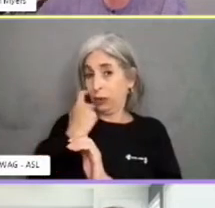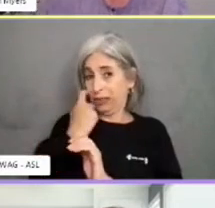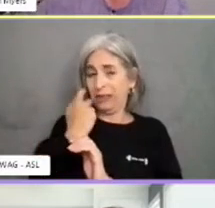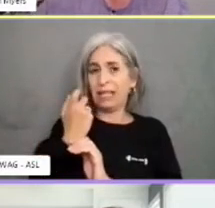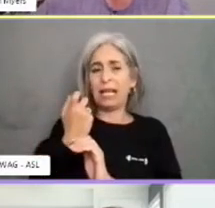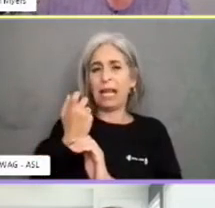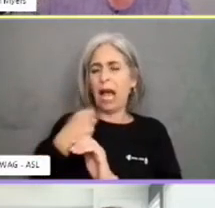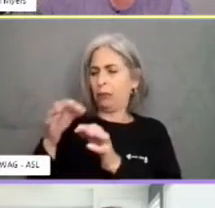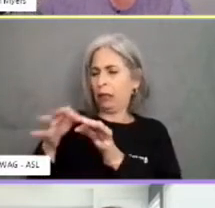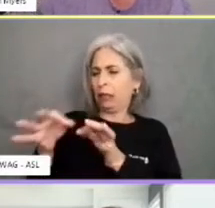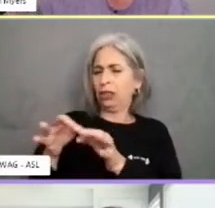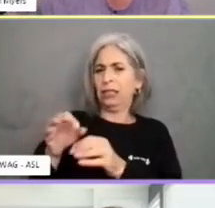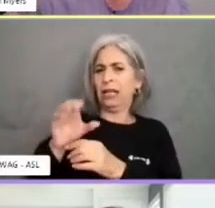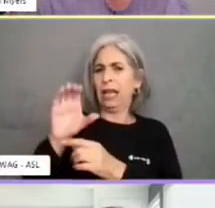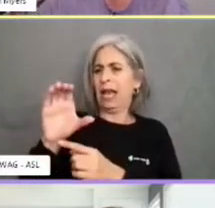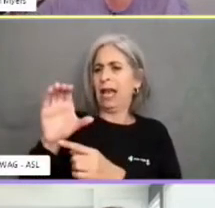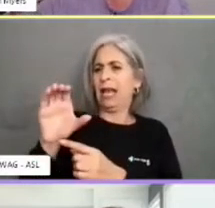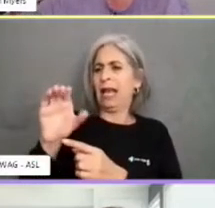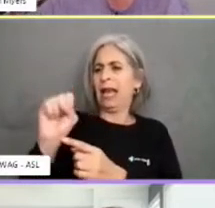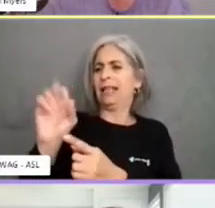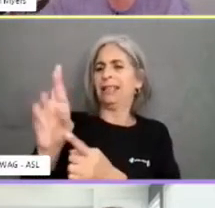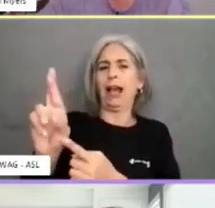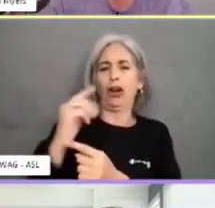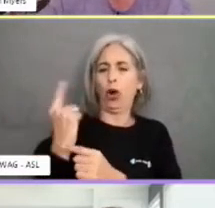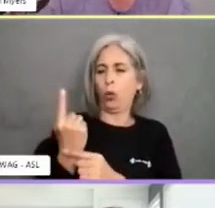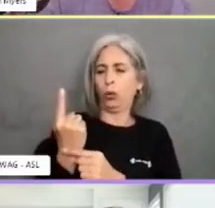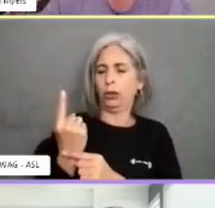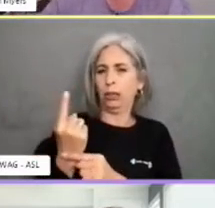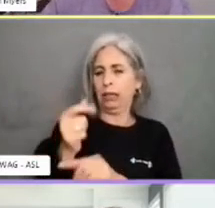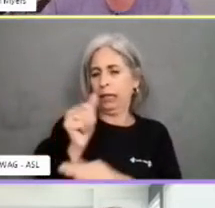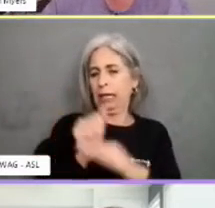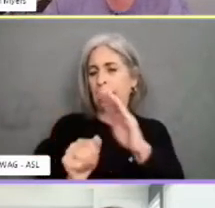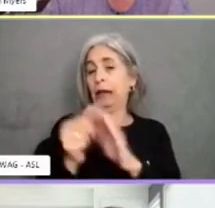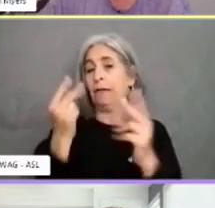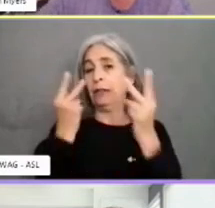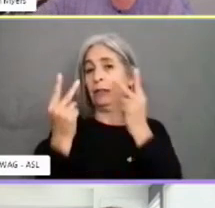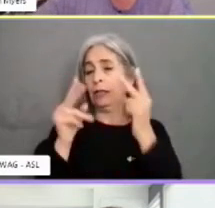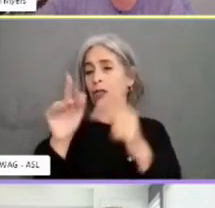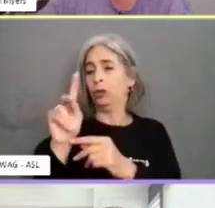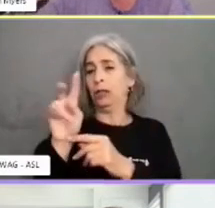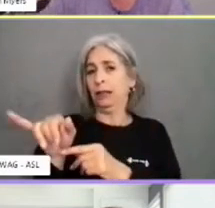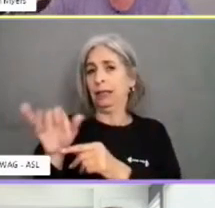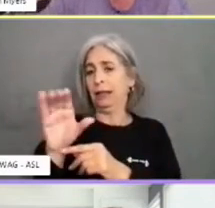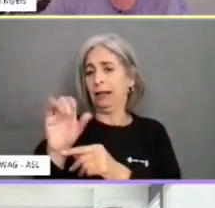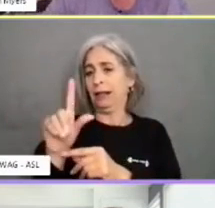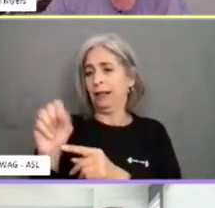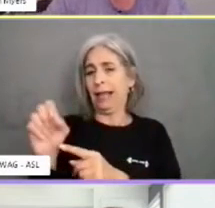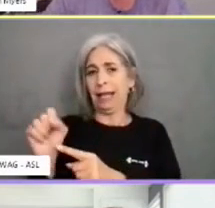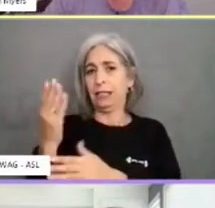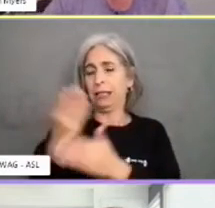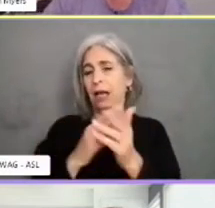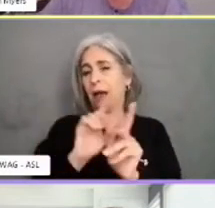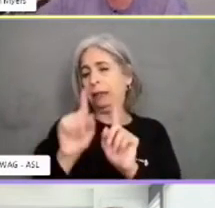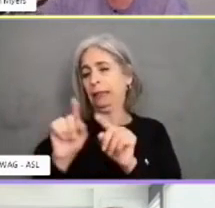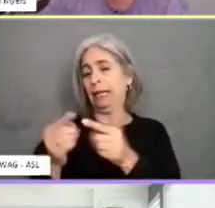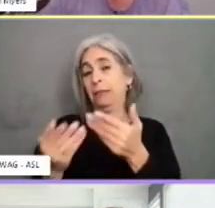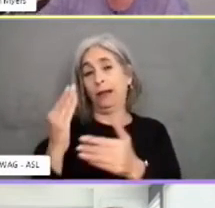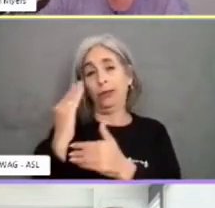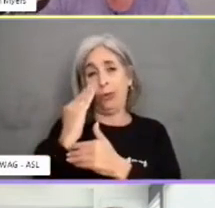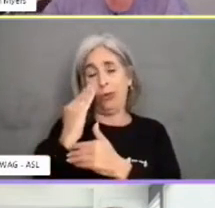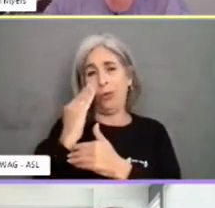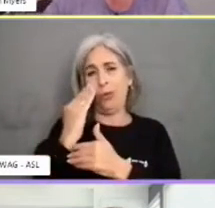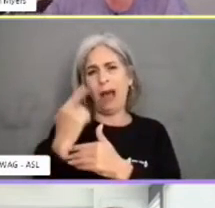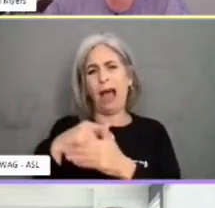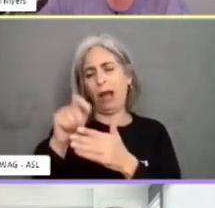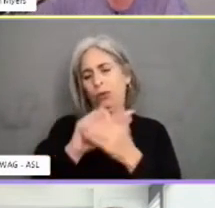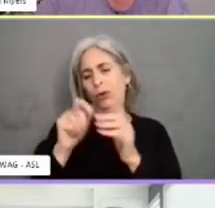I mentioned the SR only / visually hidden utility class that some of our attendees may be familiar with. I recently made an